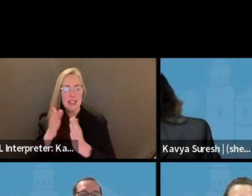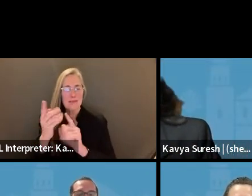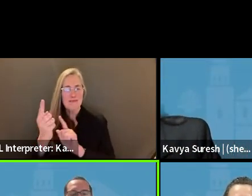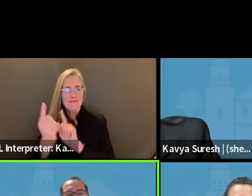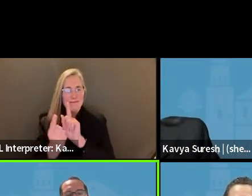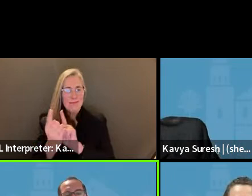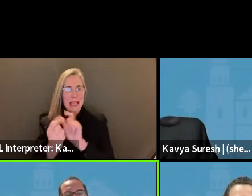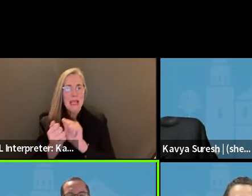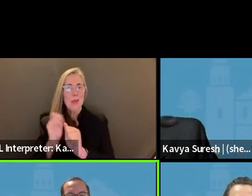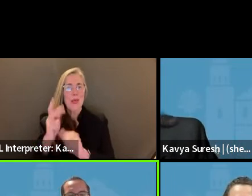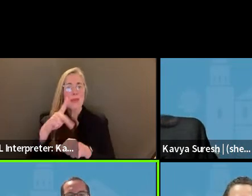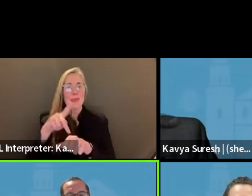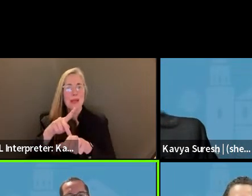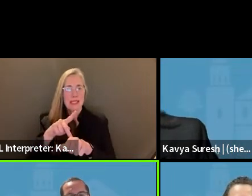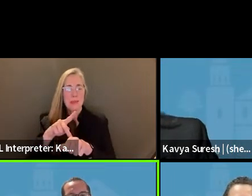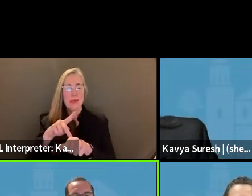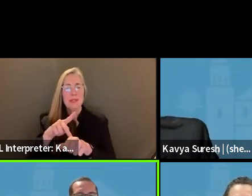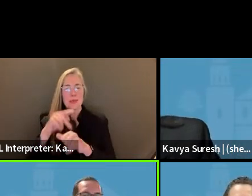Thank you.